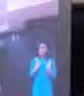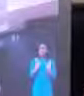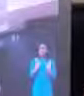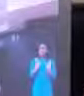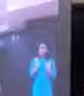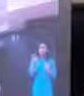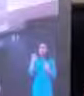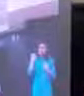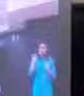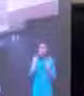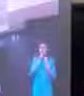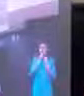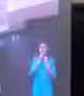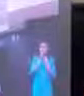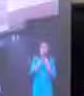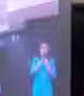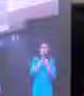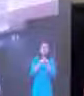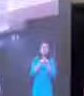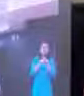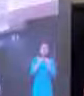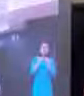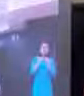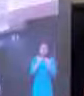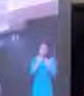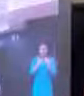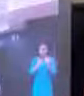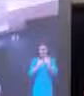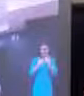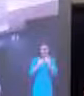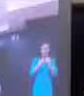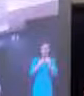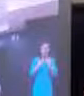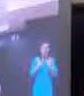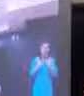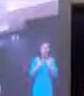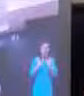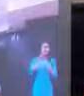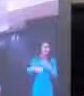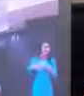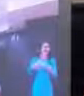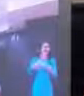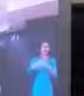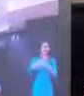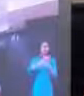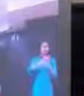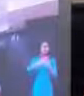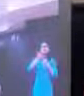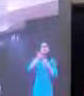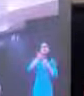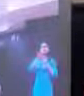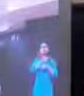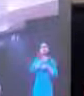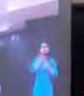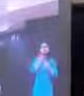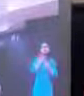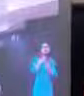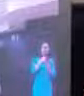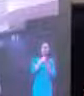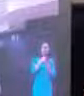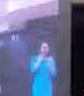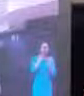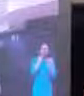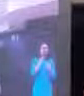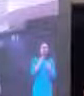point of view was not done properly. As you know, the Chief Secretary of JNK at the time that it was nullified was